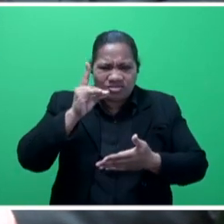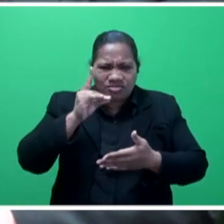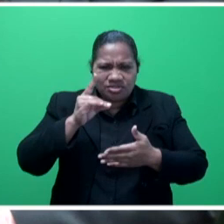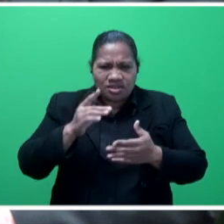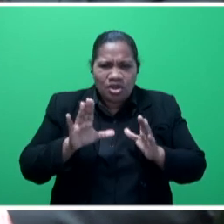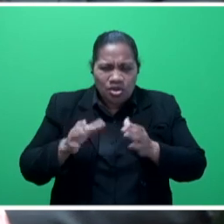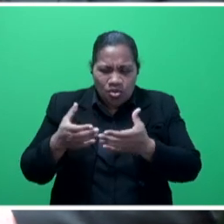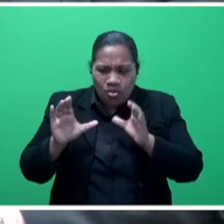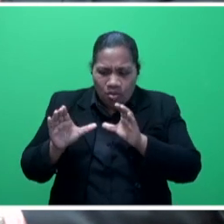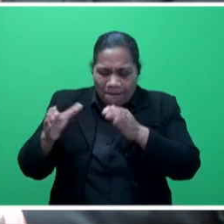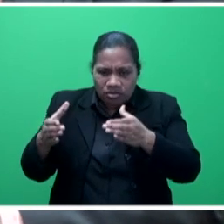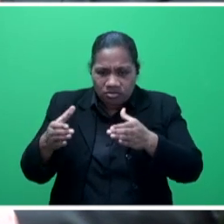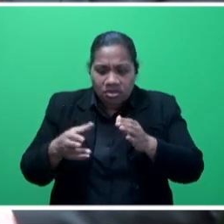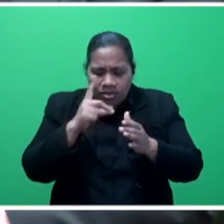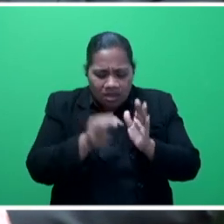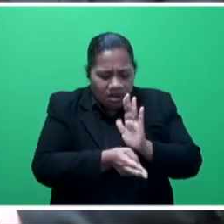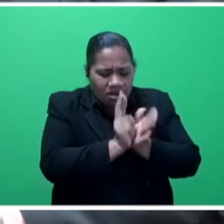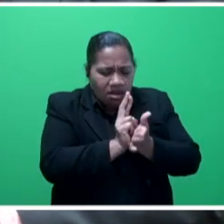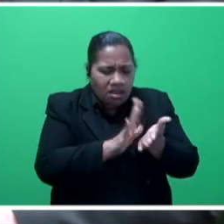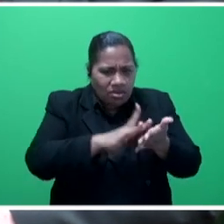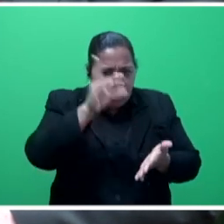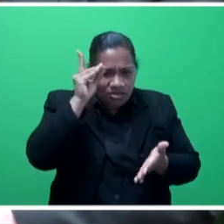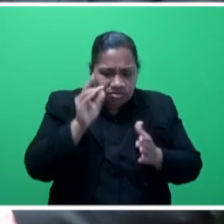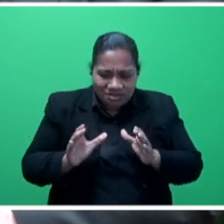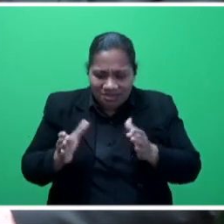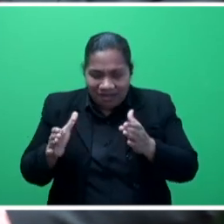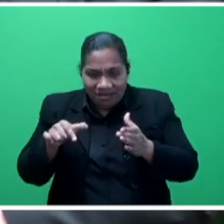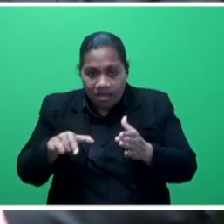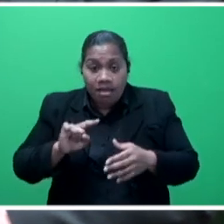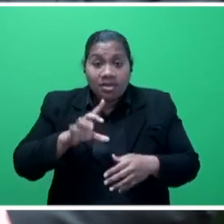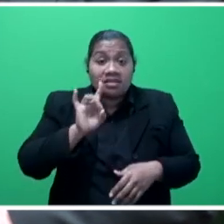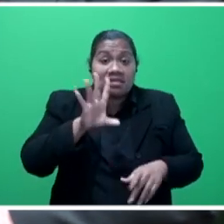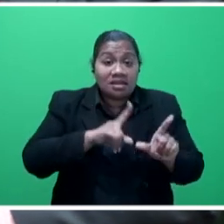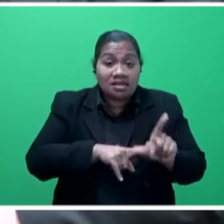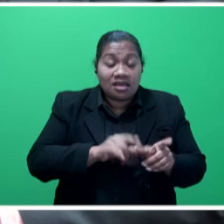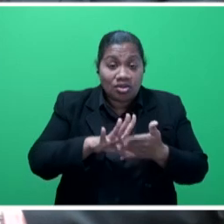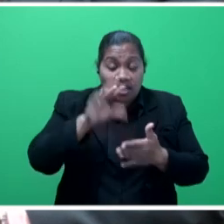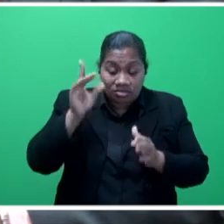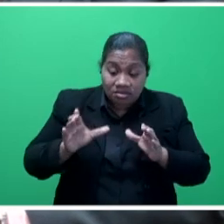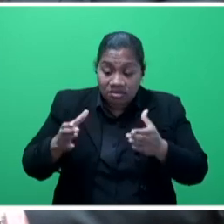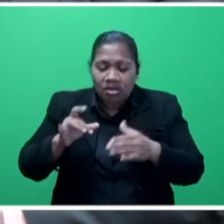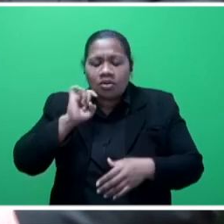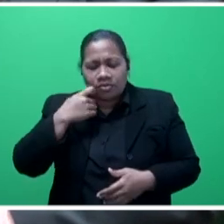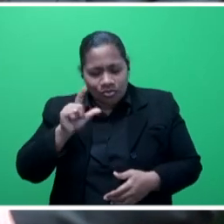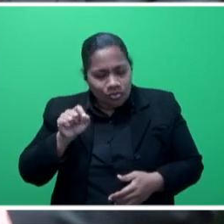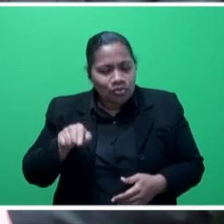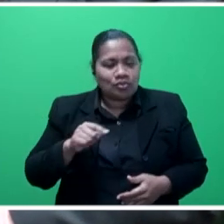to review the education sector, but this 10-year education sector plan will just do that.